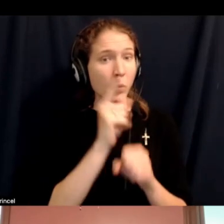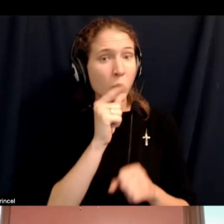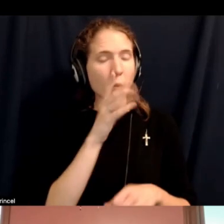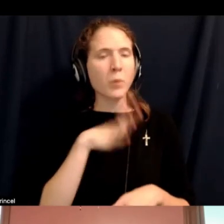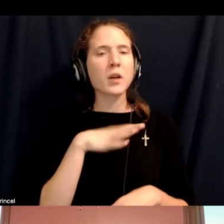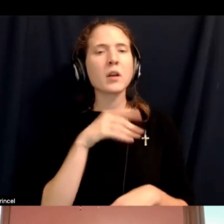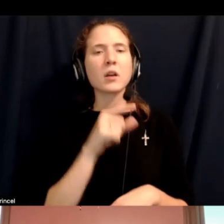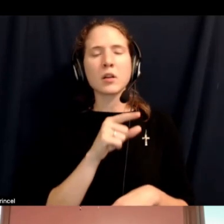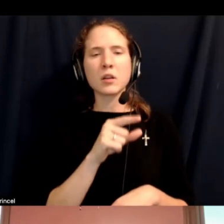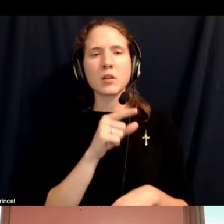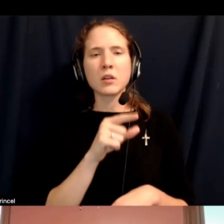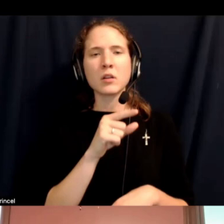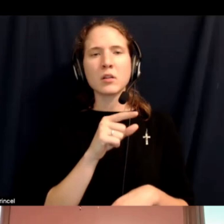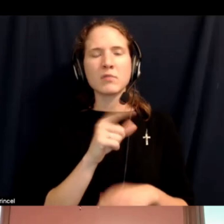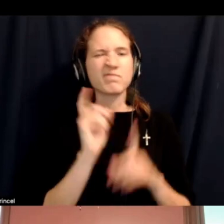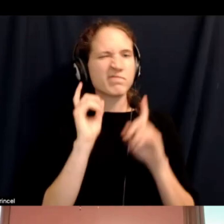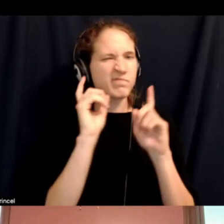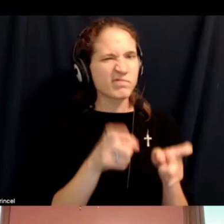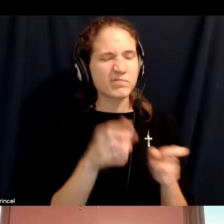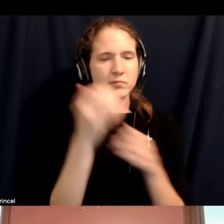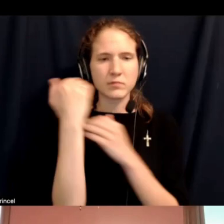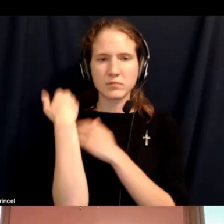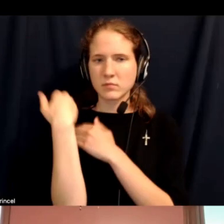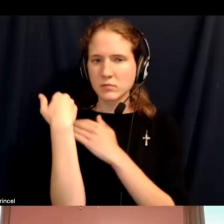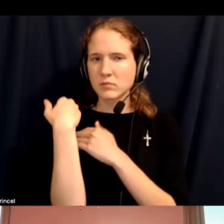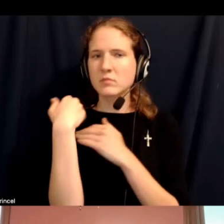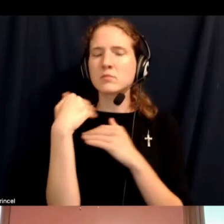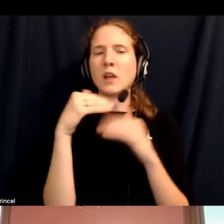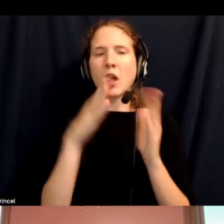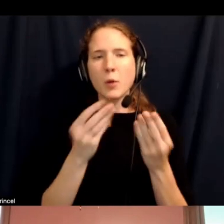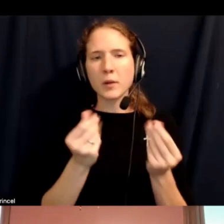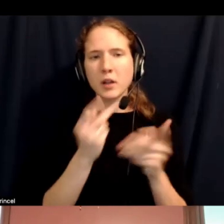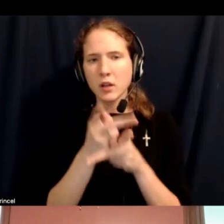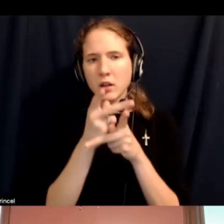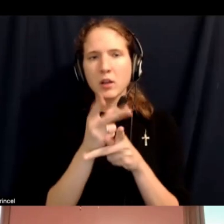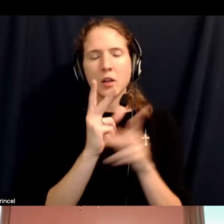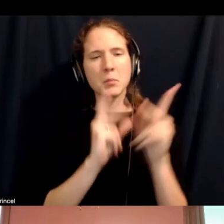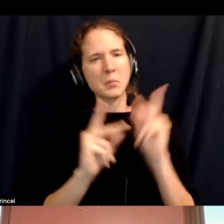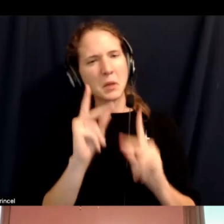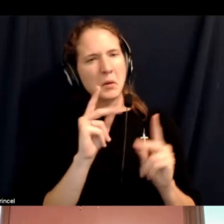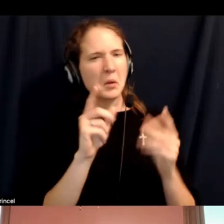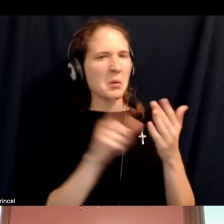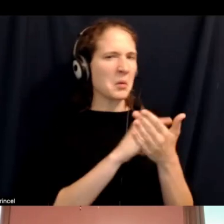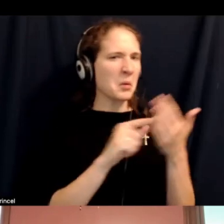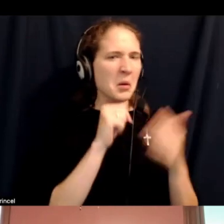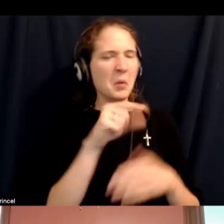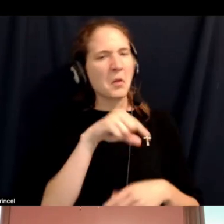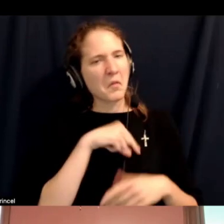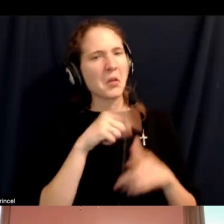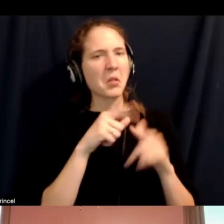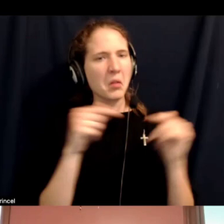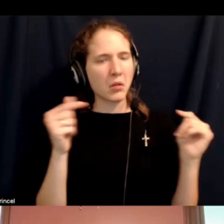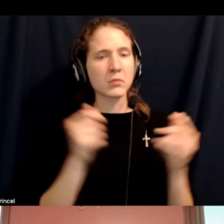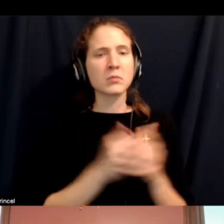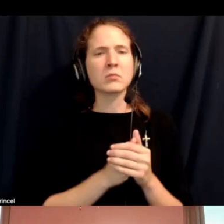left Yeah. control of this estate. And I thought, and who was being criticized right and left, that she wasn't qualified. And I thought, what would